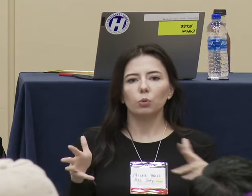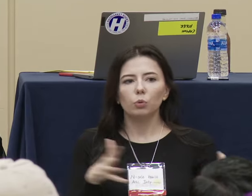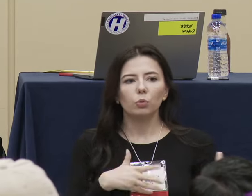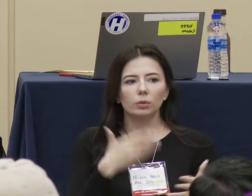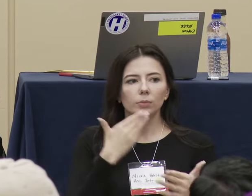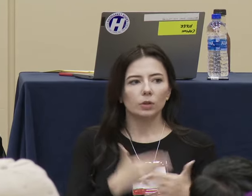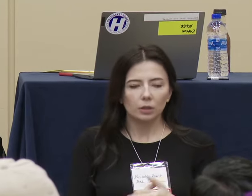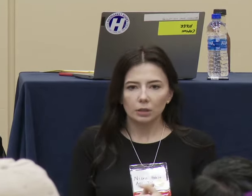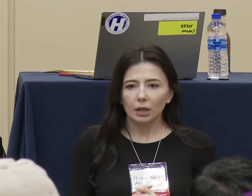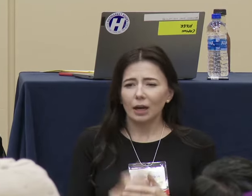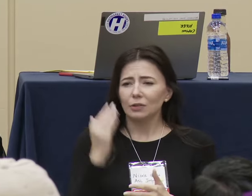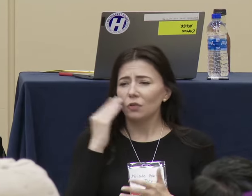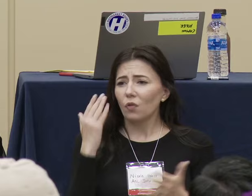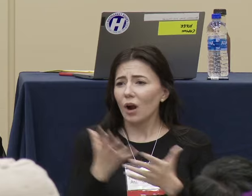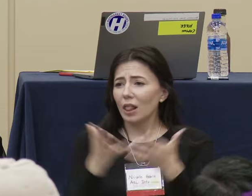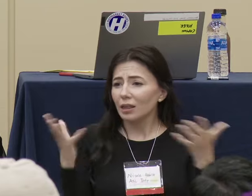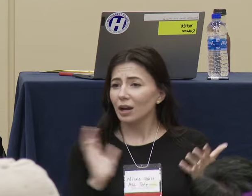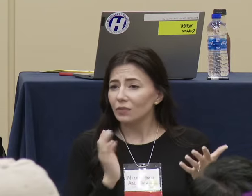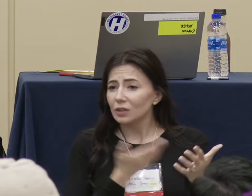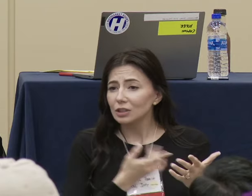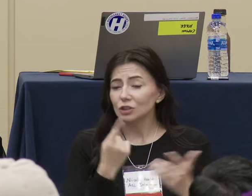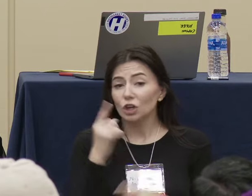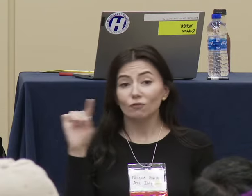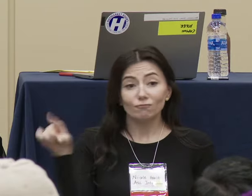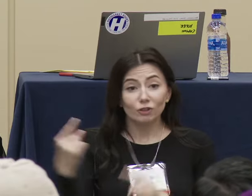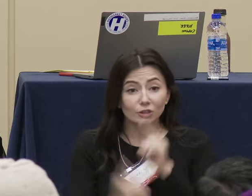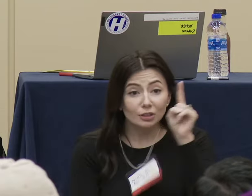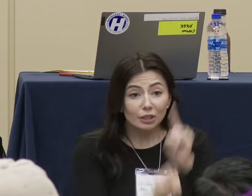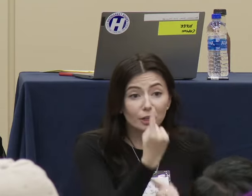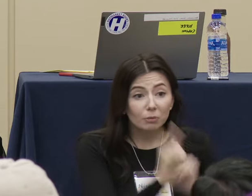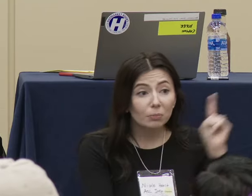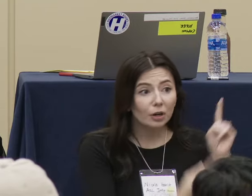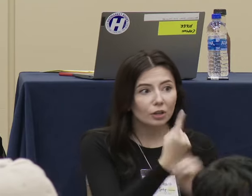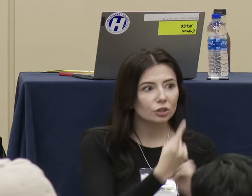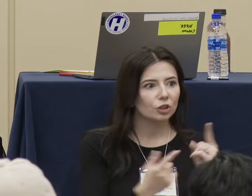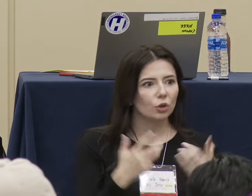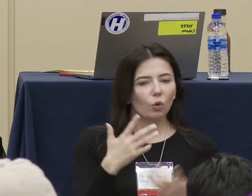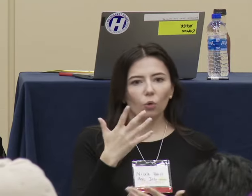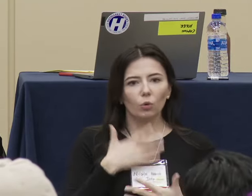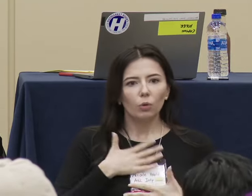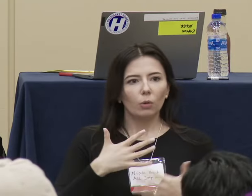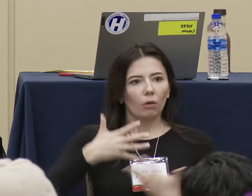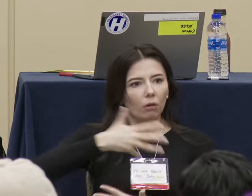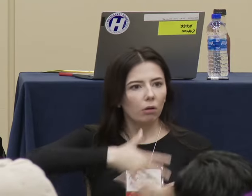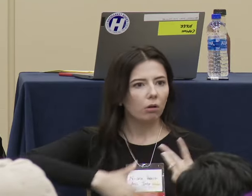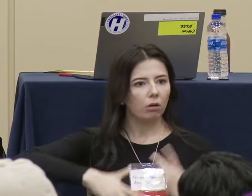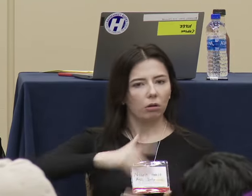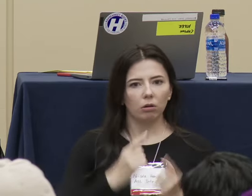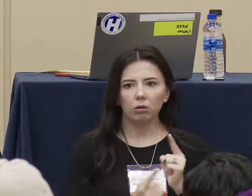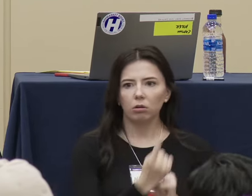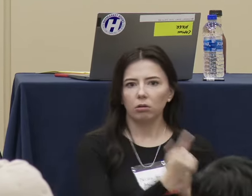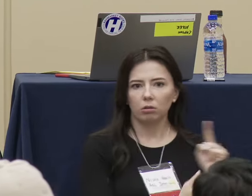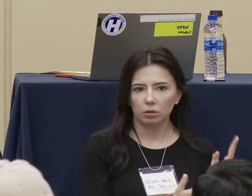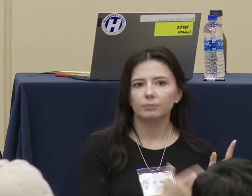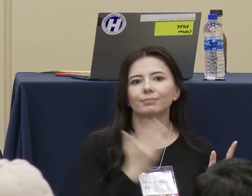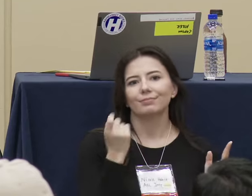I know this is like for a lot of us, the first kind of in-person breathing each other's air conference. Thank you so